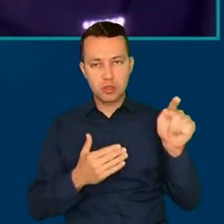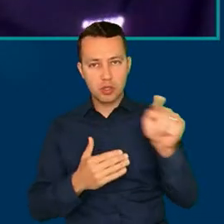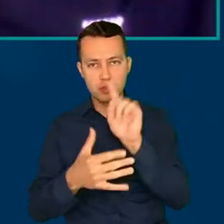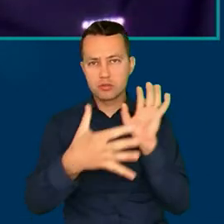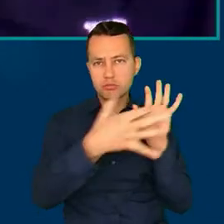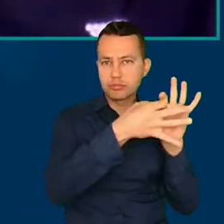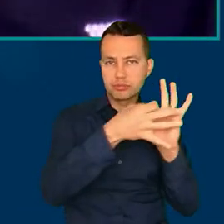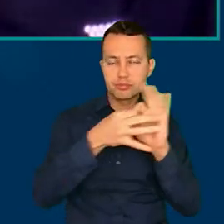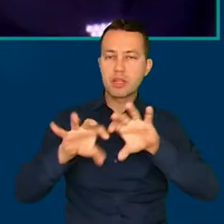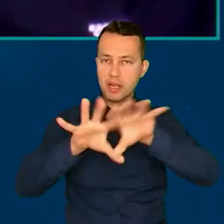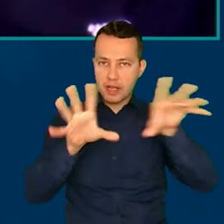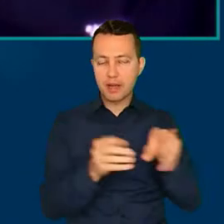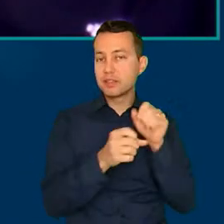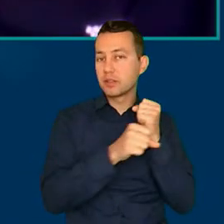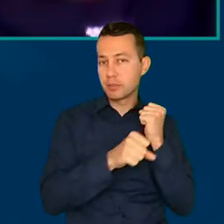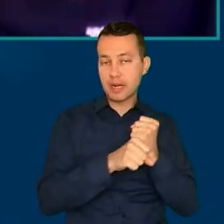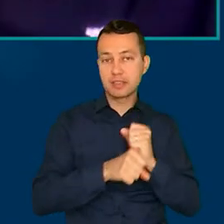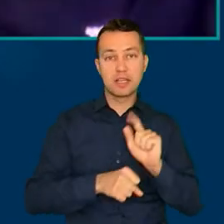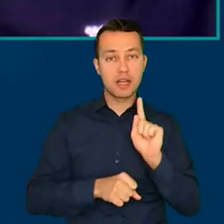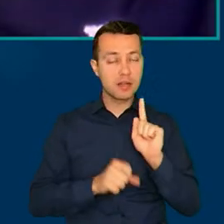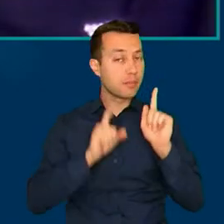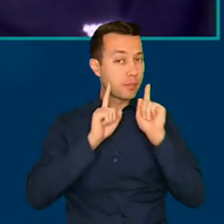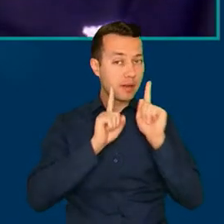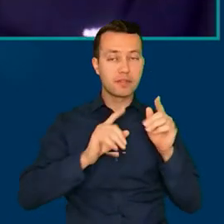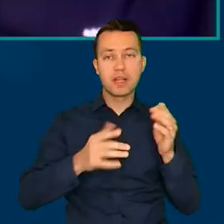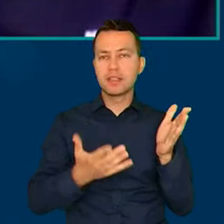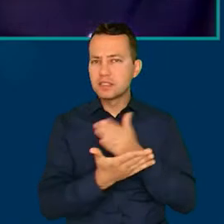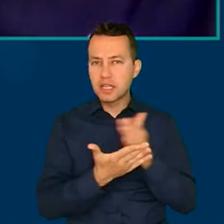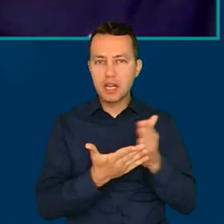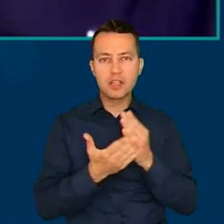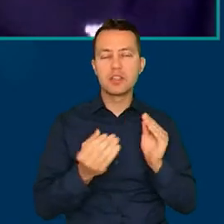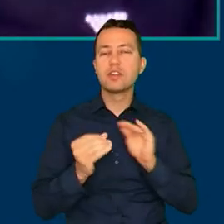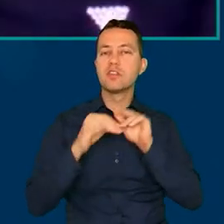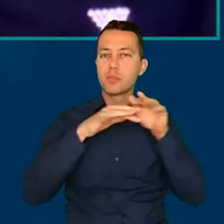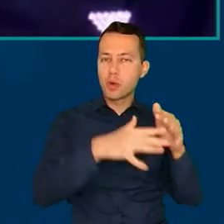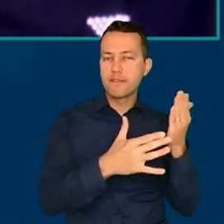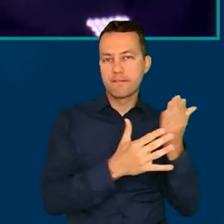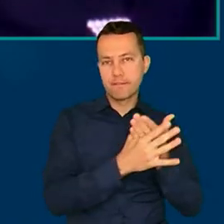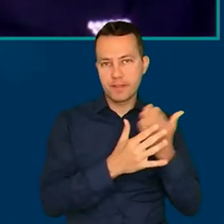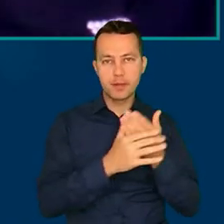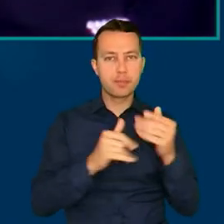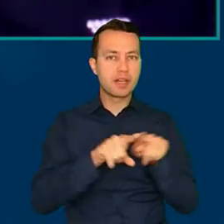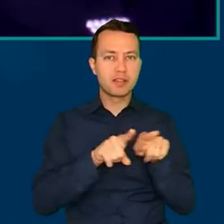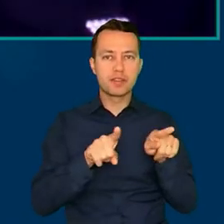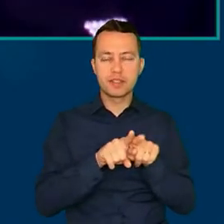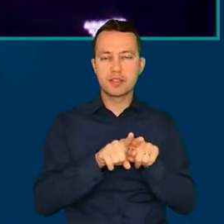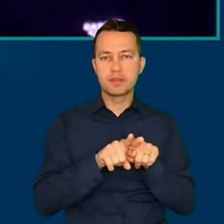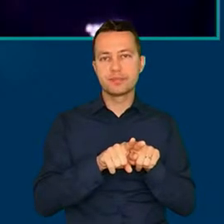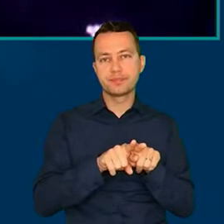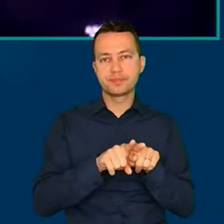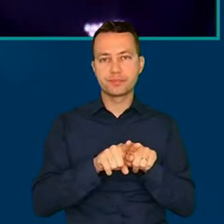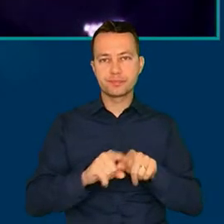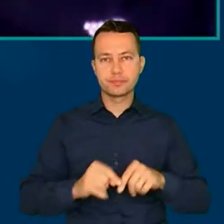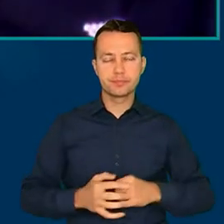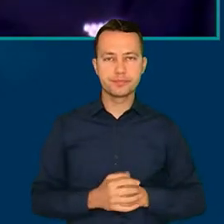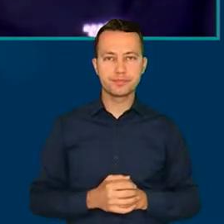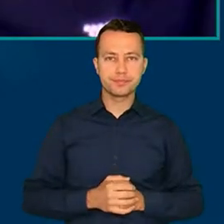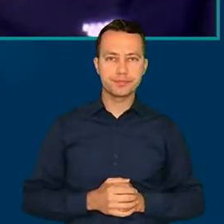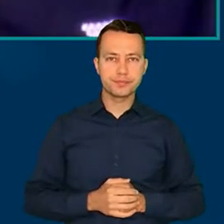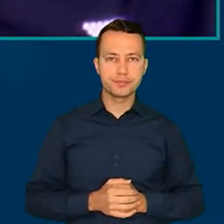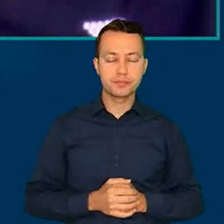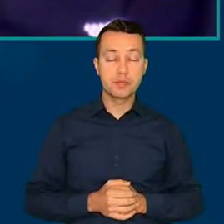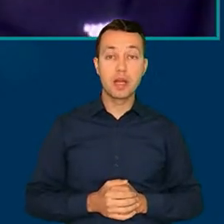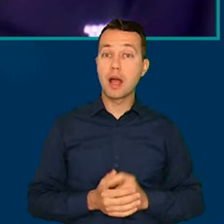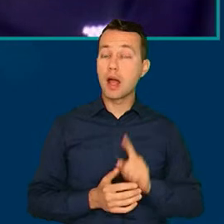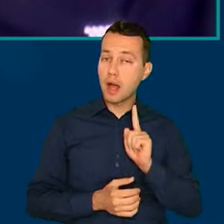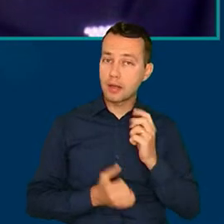are undertaken by their contractors, suppliers, and so on. Well, this will all depend on the size